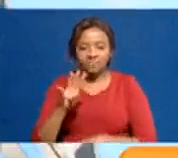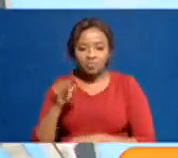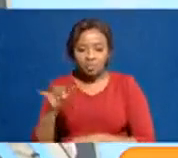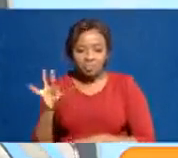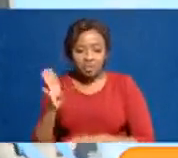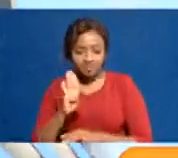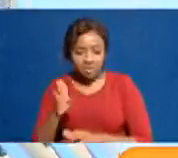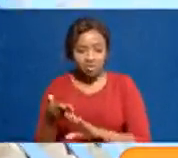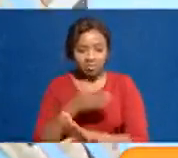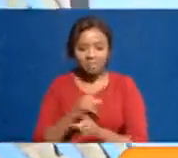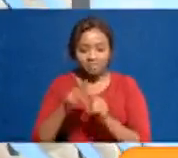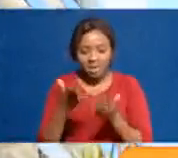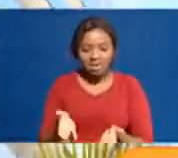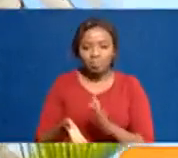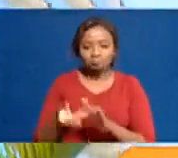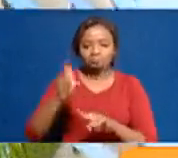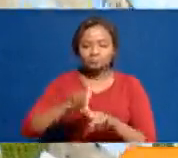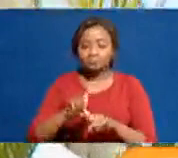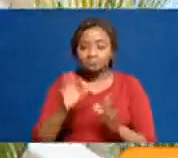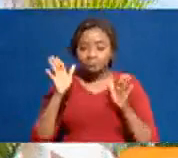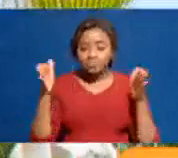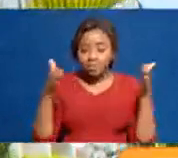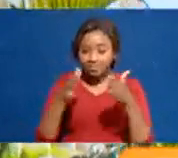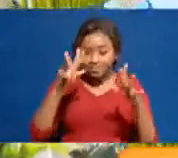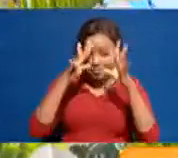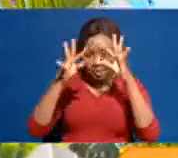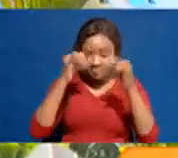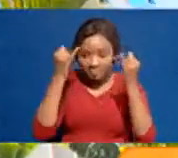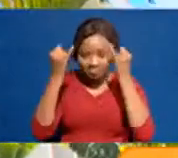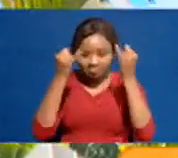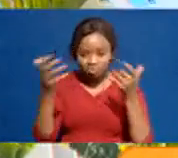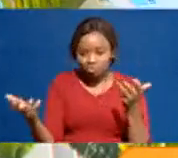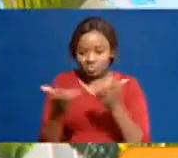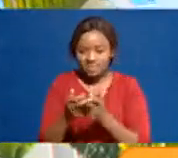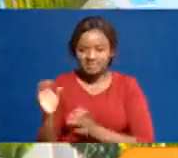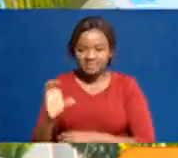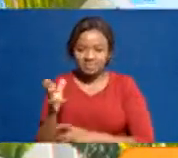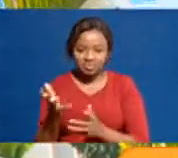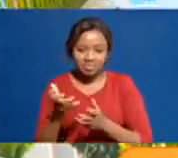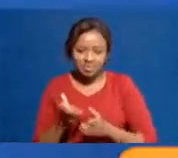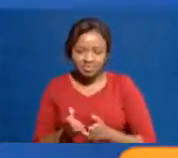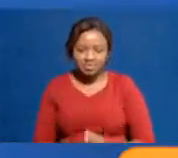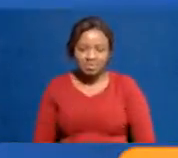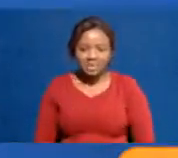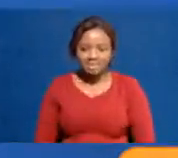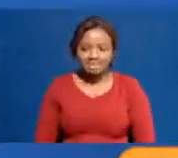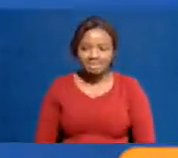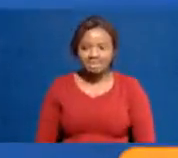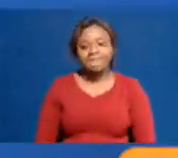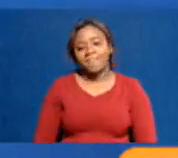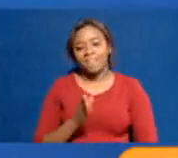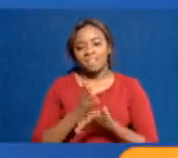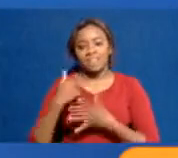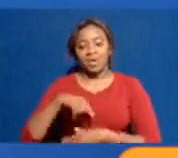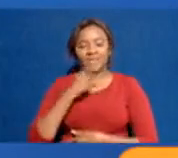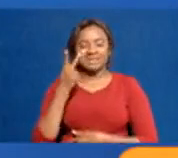Tom Gitogo says the focus will be on innovative solutions that meet customer needs. We have seen growth in